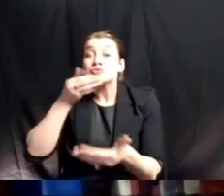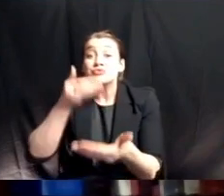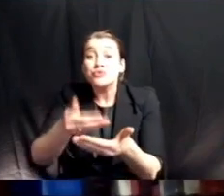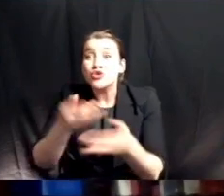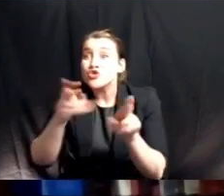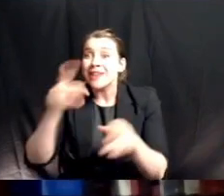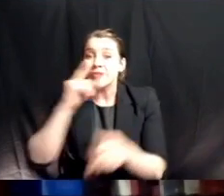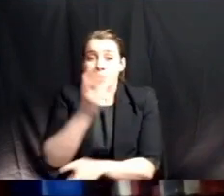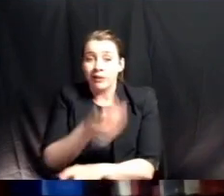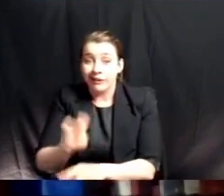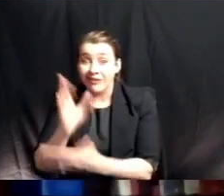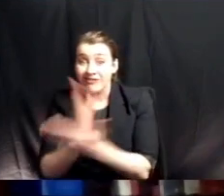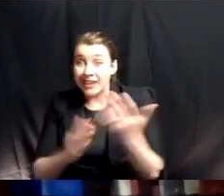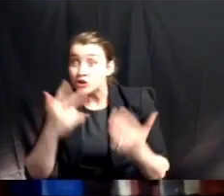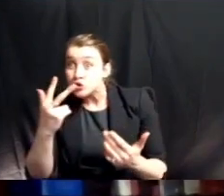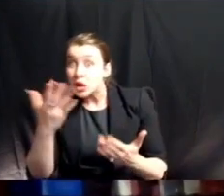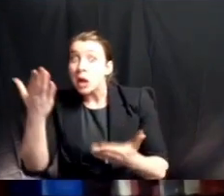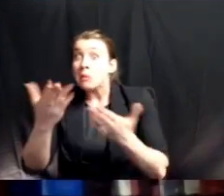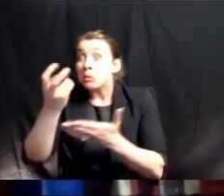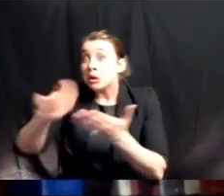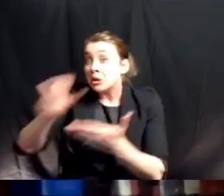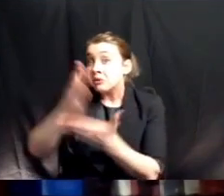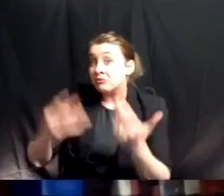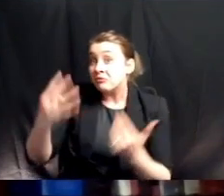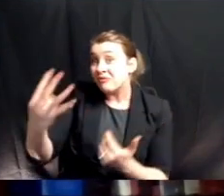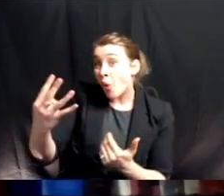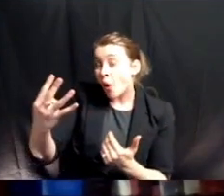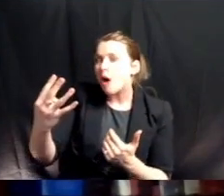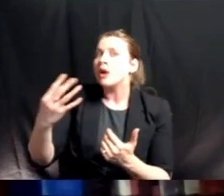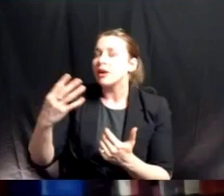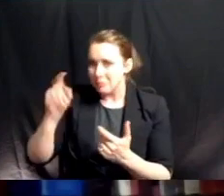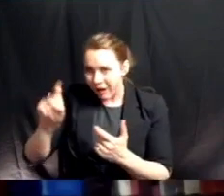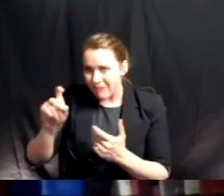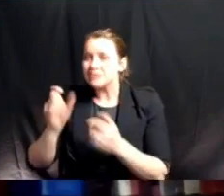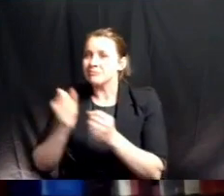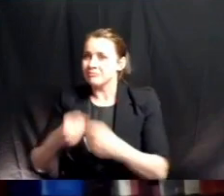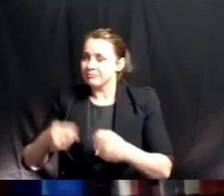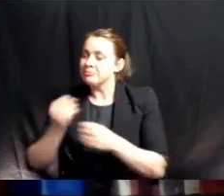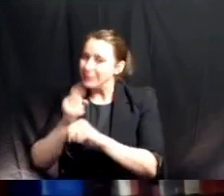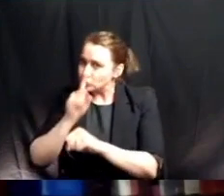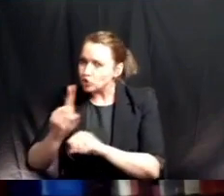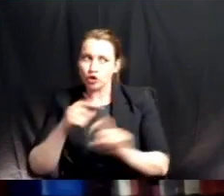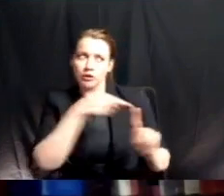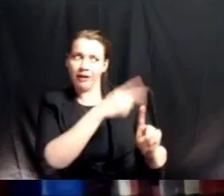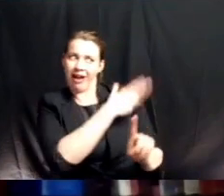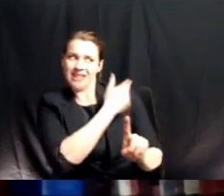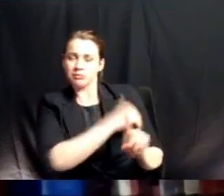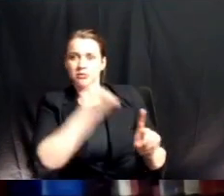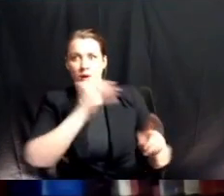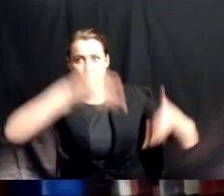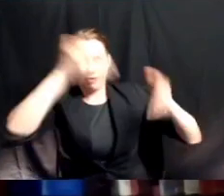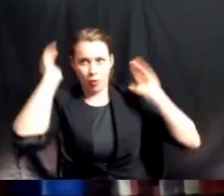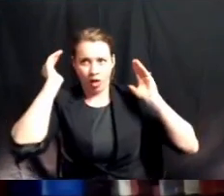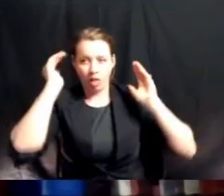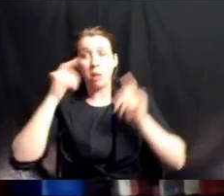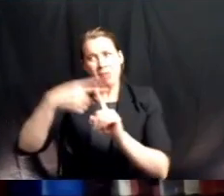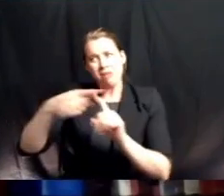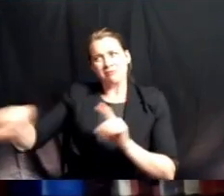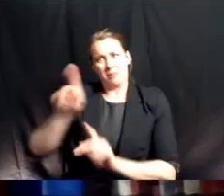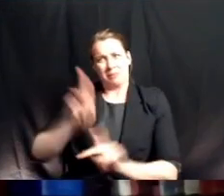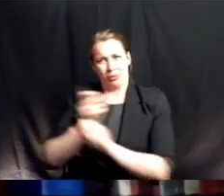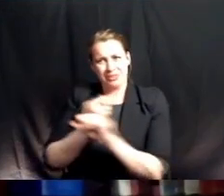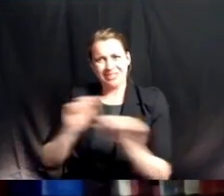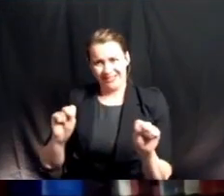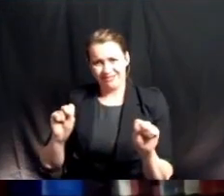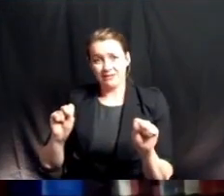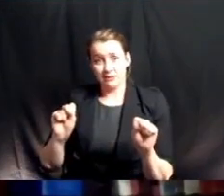important that we not overrun our healthcare system. We keep people safe. And of course, it's my goal for us to get